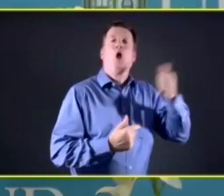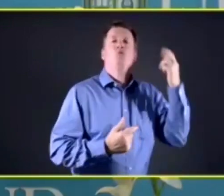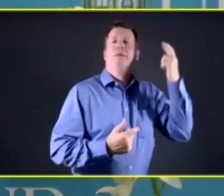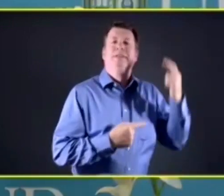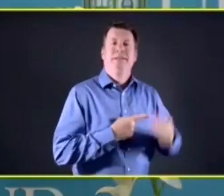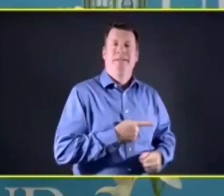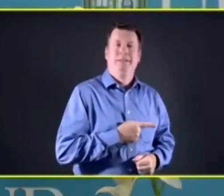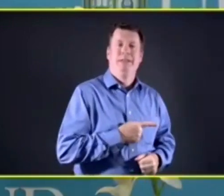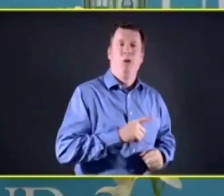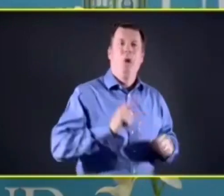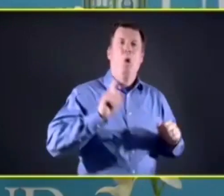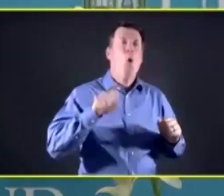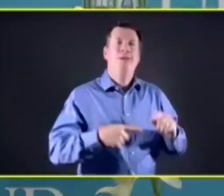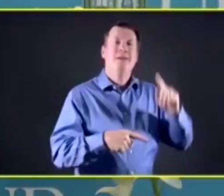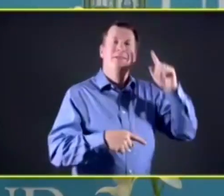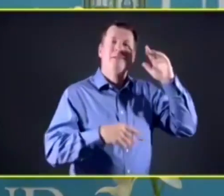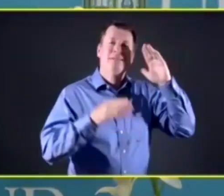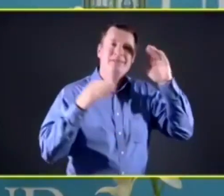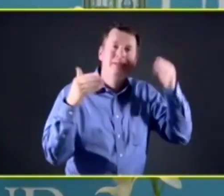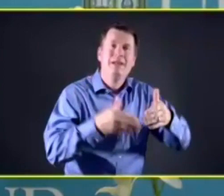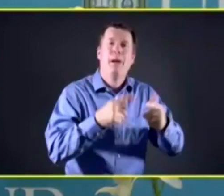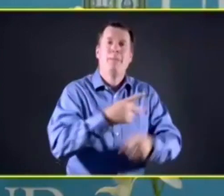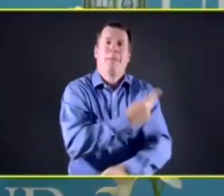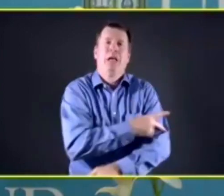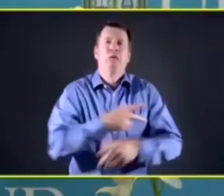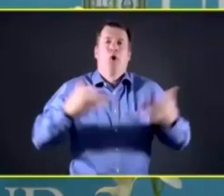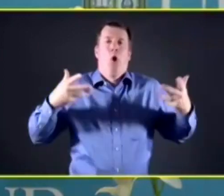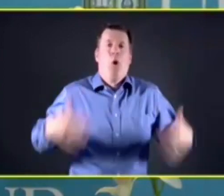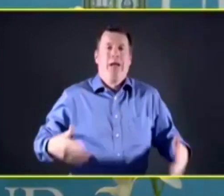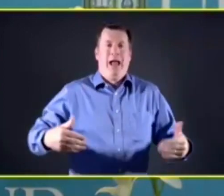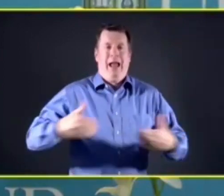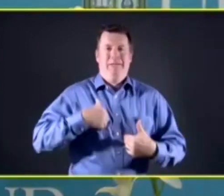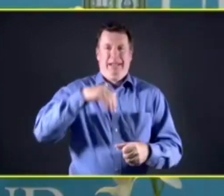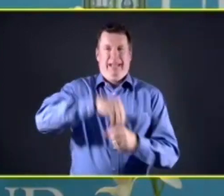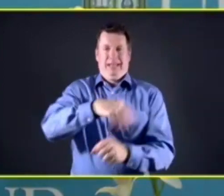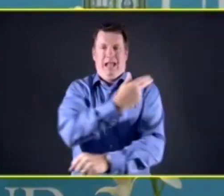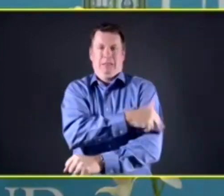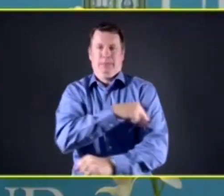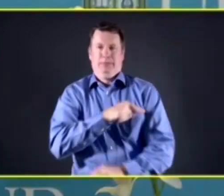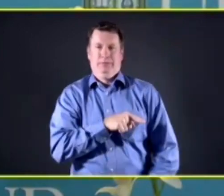it just collected the data on the information